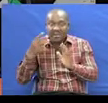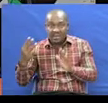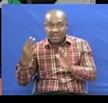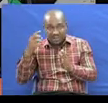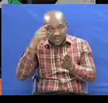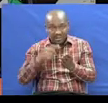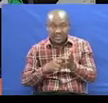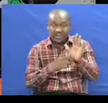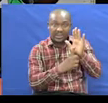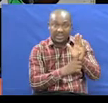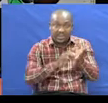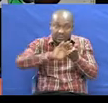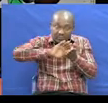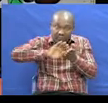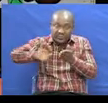subtract